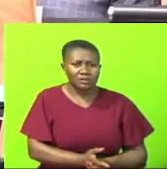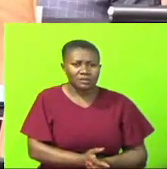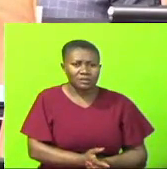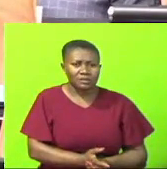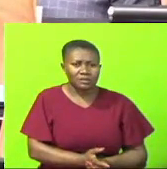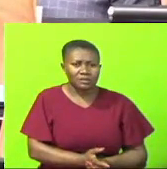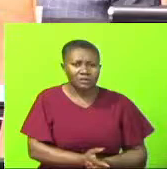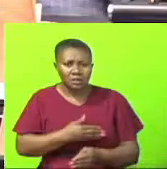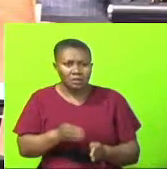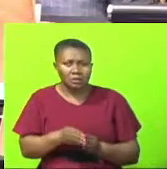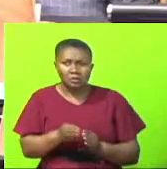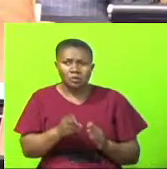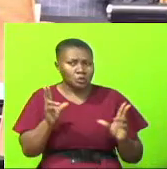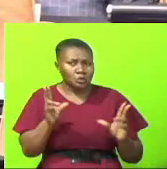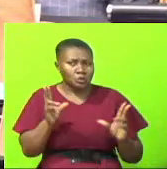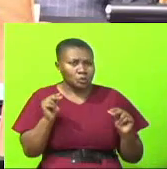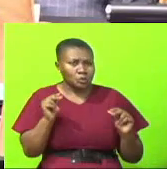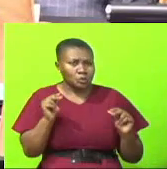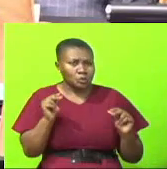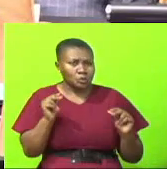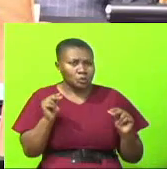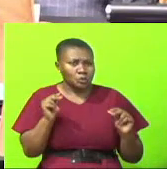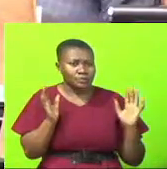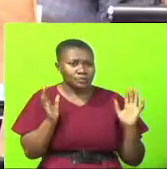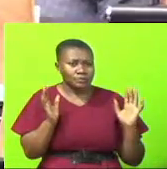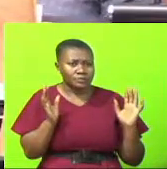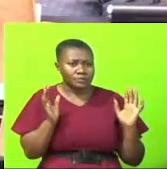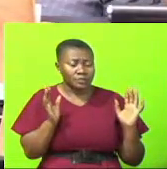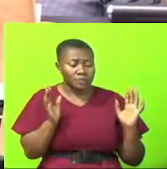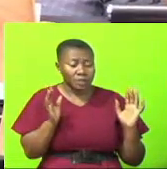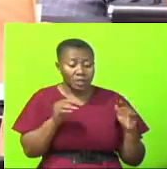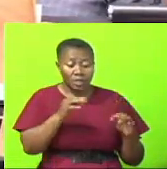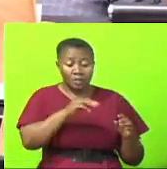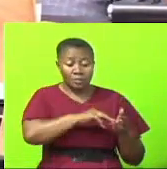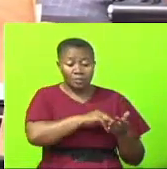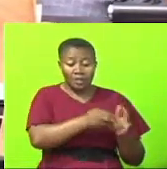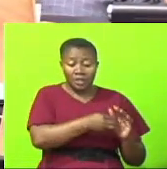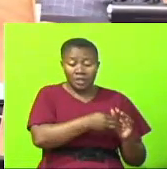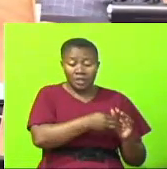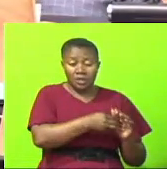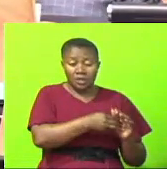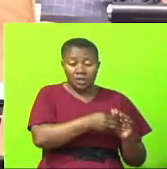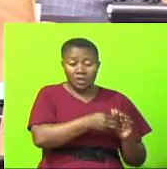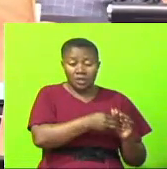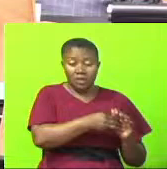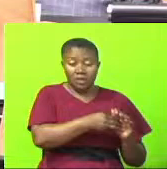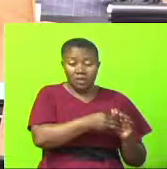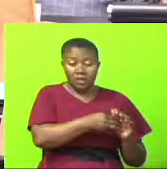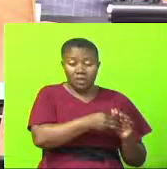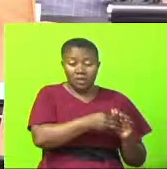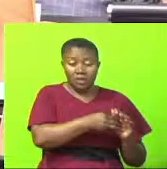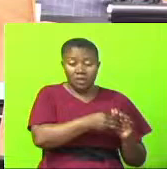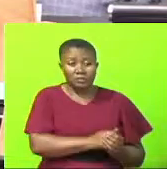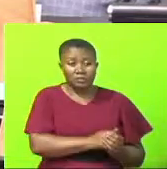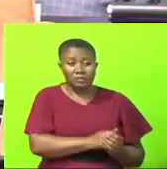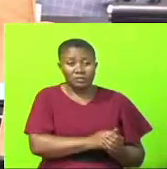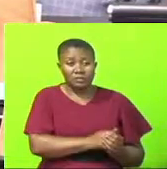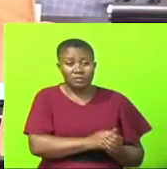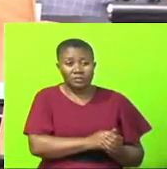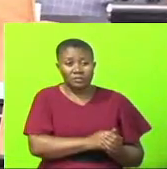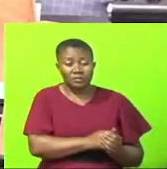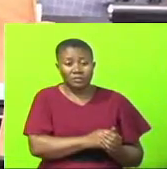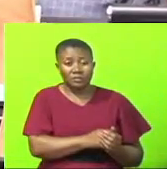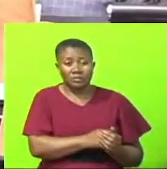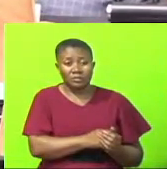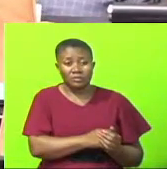You will not invite them. Mr. Speaker, the Vice President, Dr. Mahmoud Baba, is going around campaigning. Are we saying